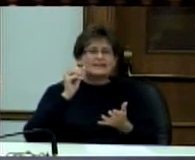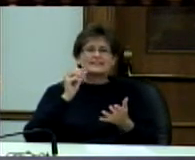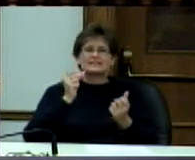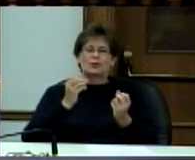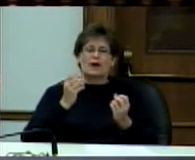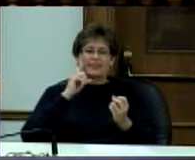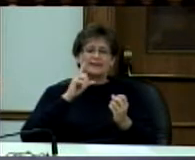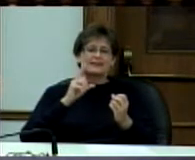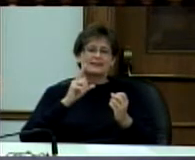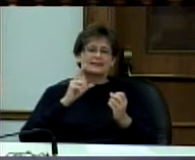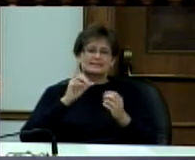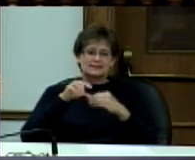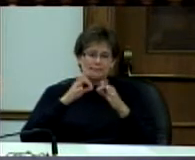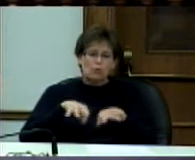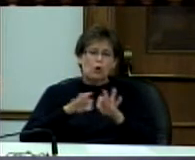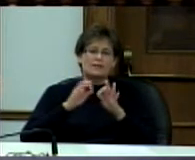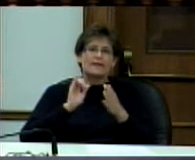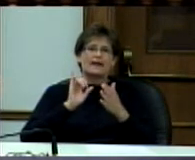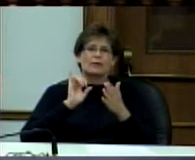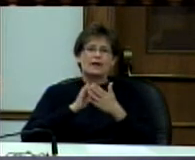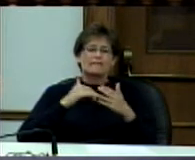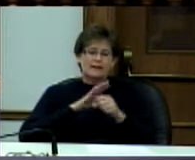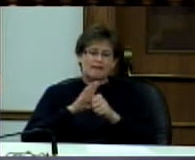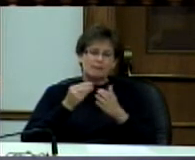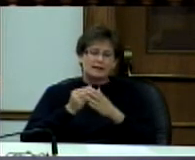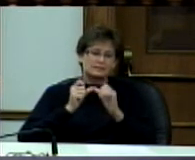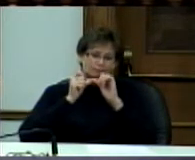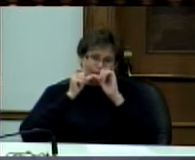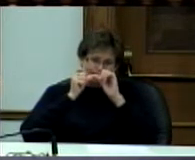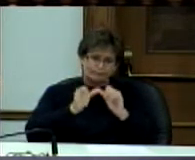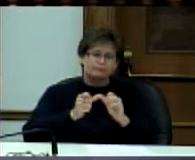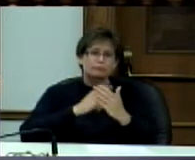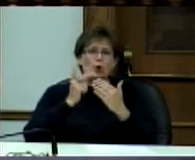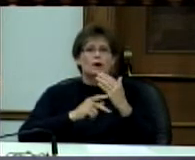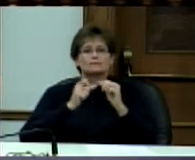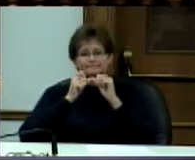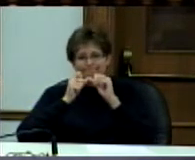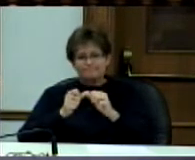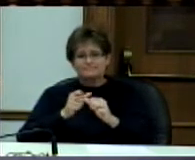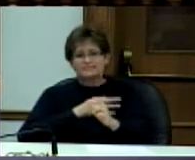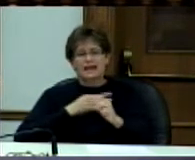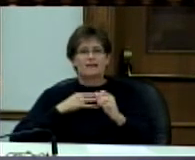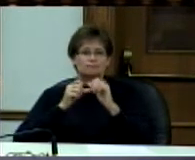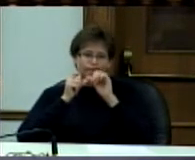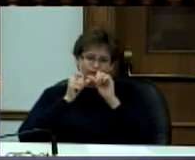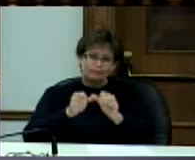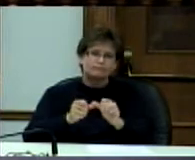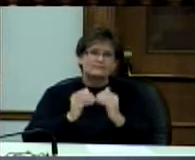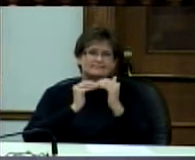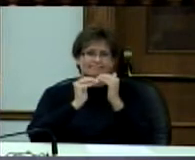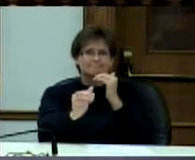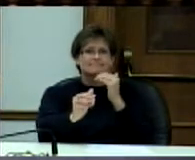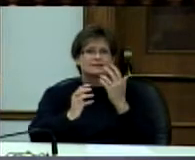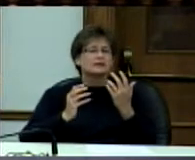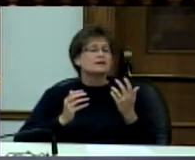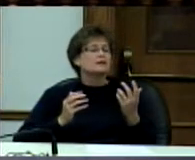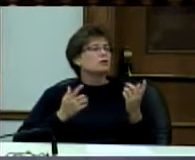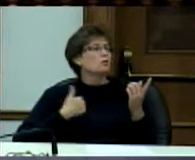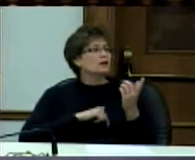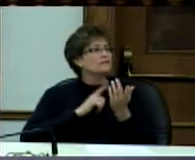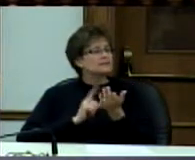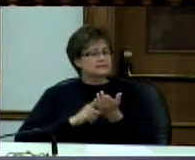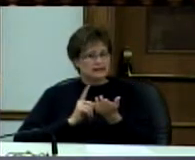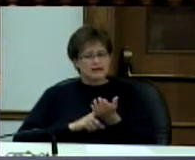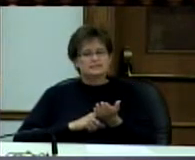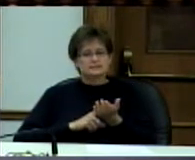district. So I think the sustainability aspect of this is very good. In discussions